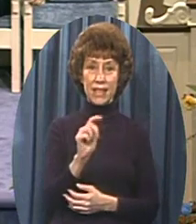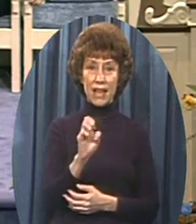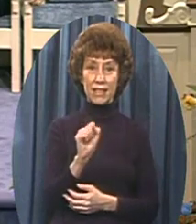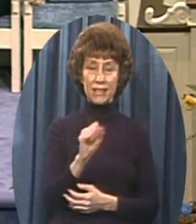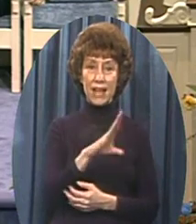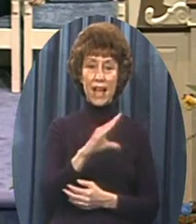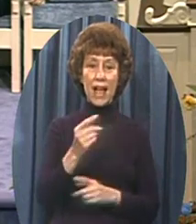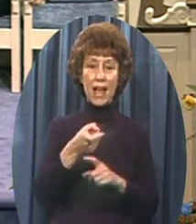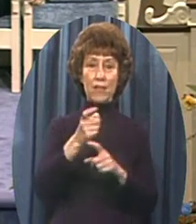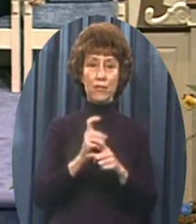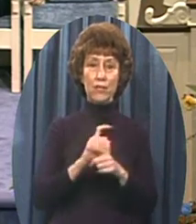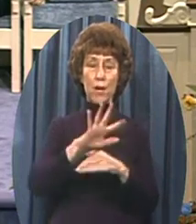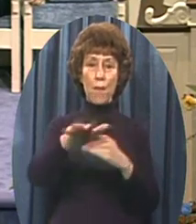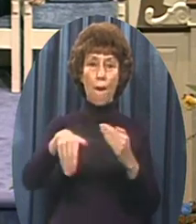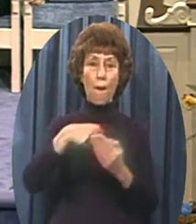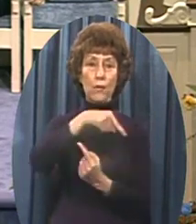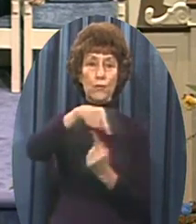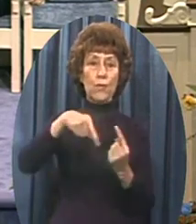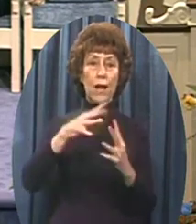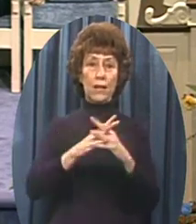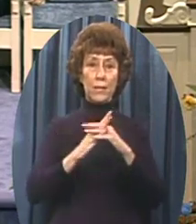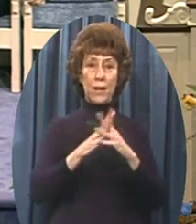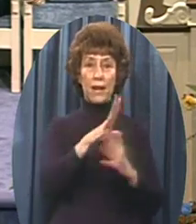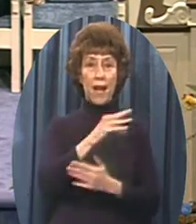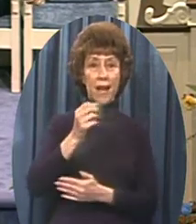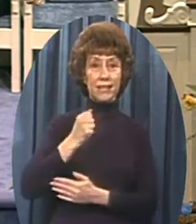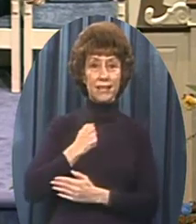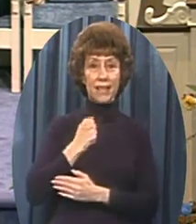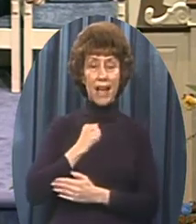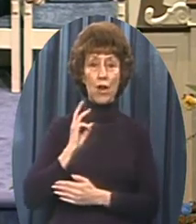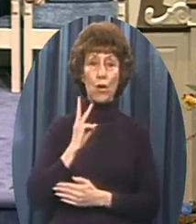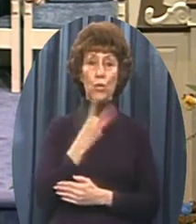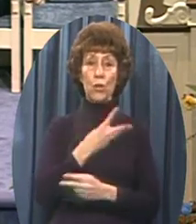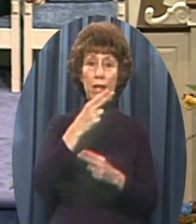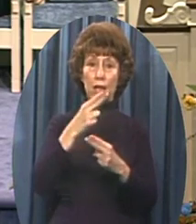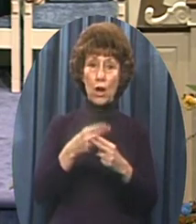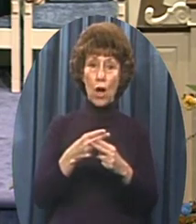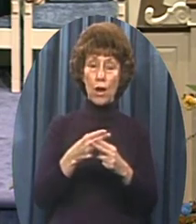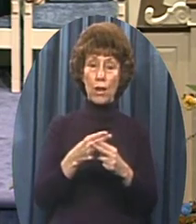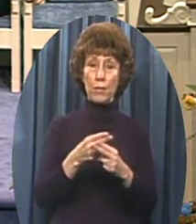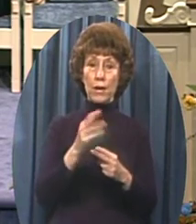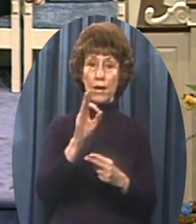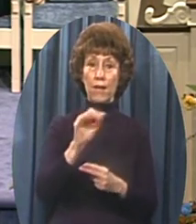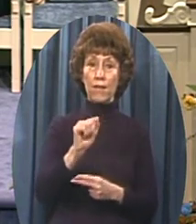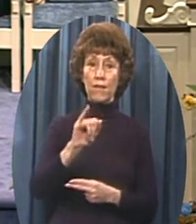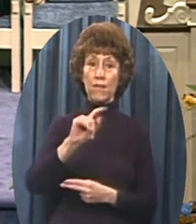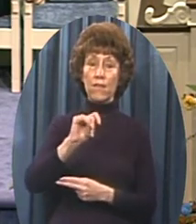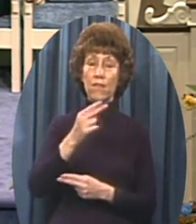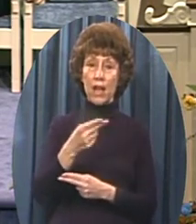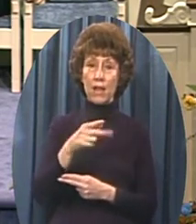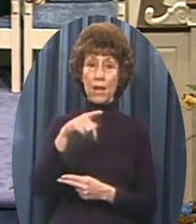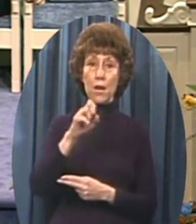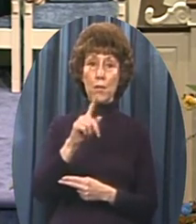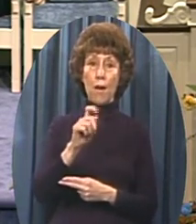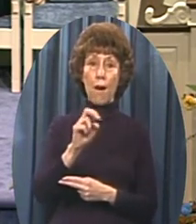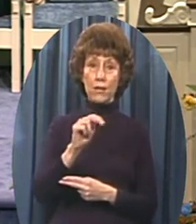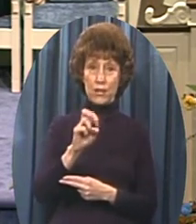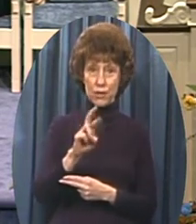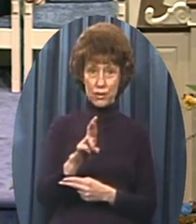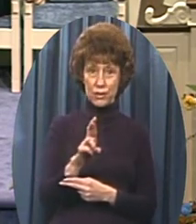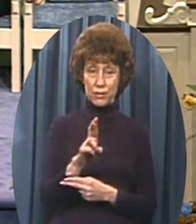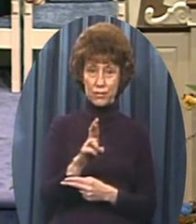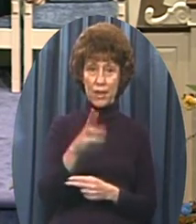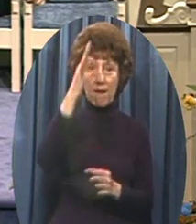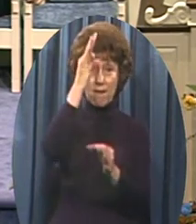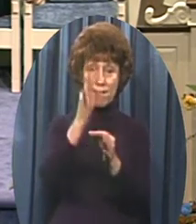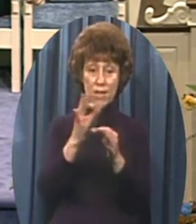from all over the country and from Canada and other places. We call them faith partners. They're the backbone of this ministry. Faith